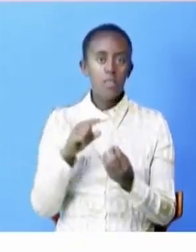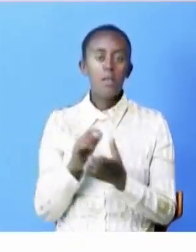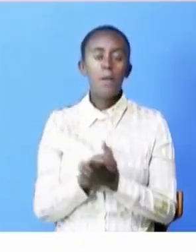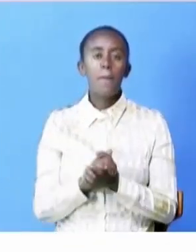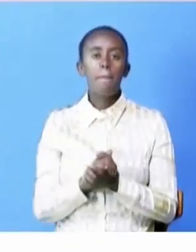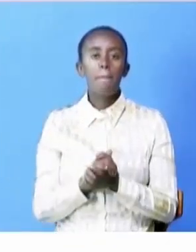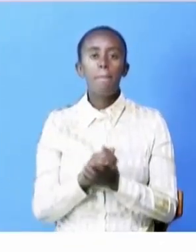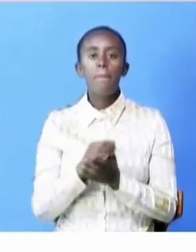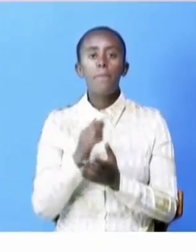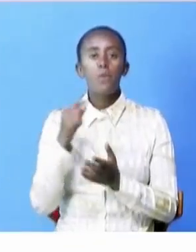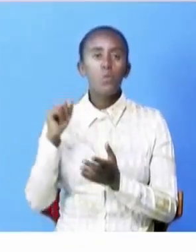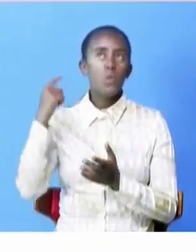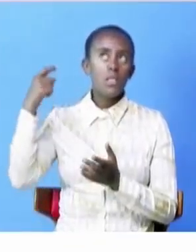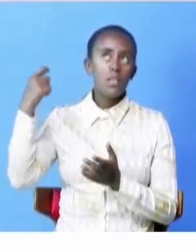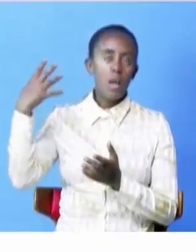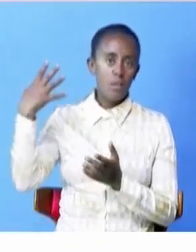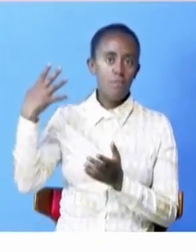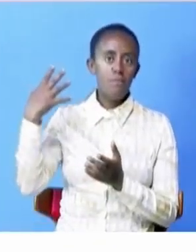the sun.